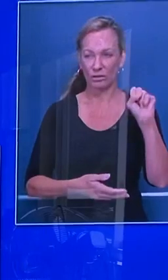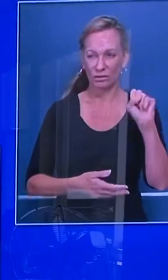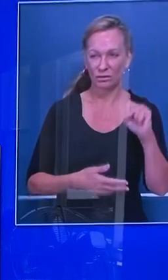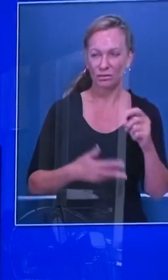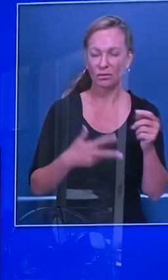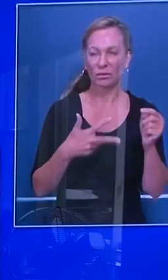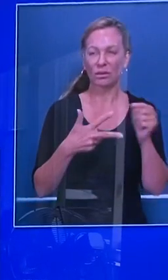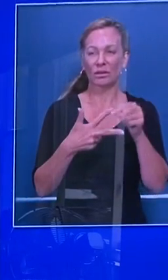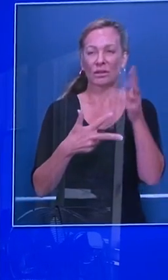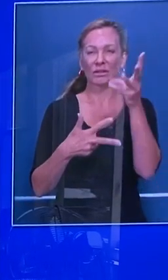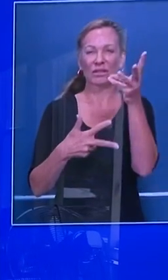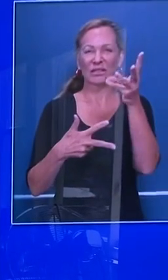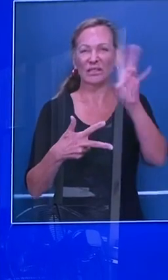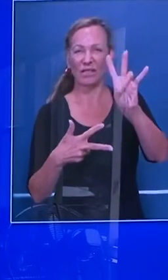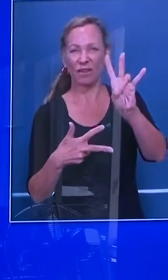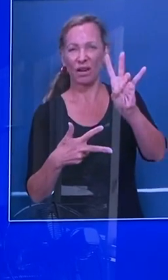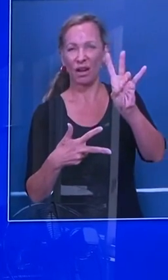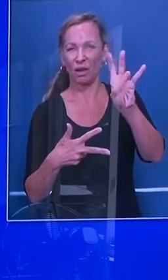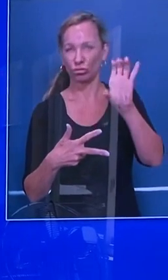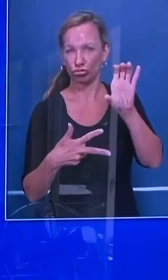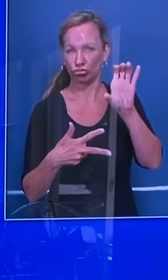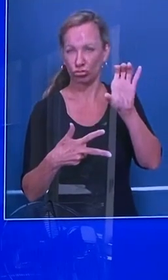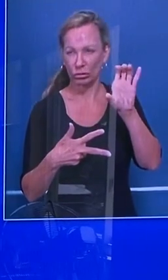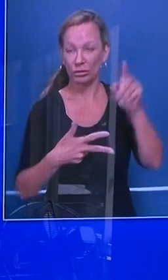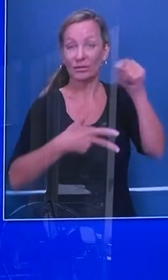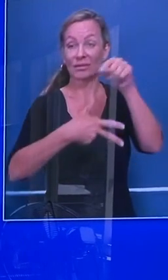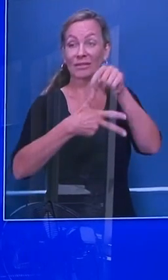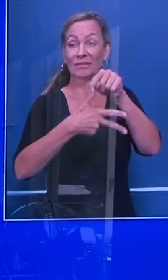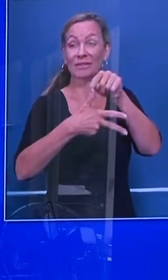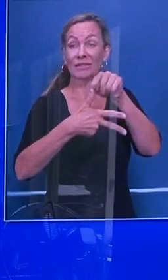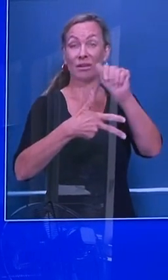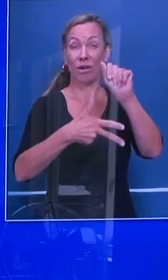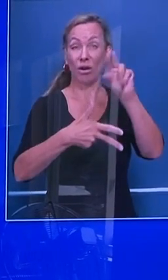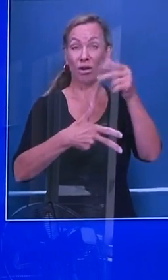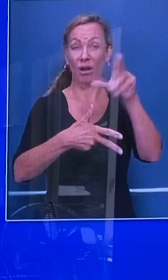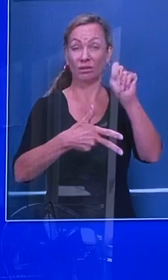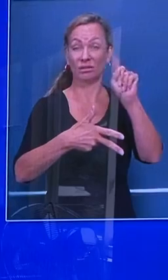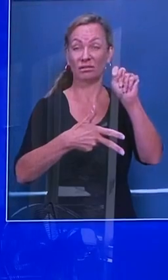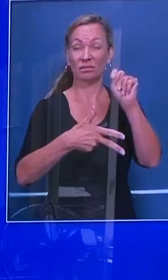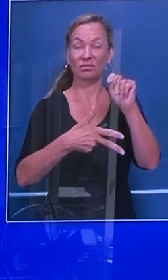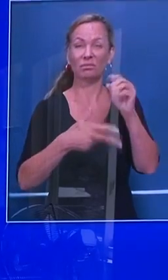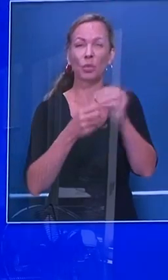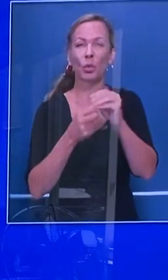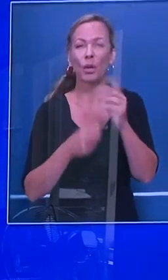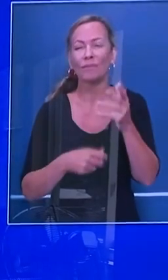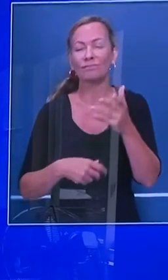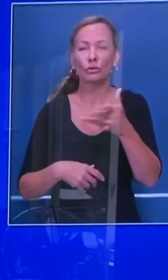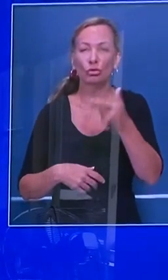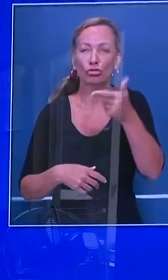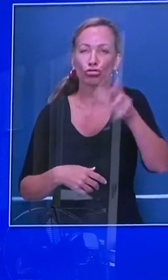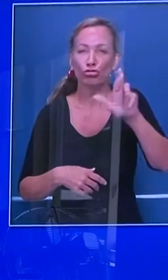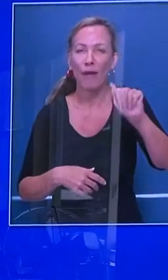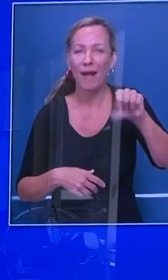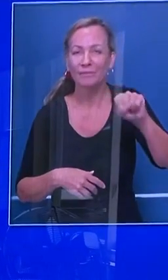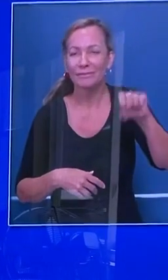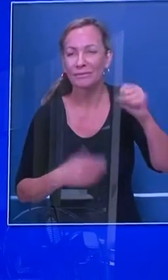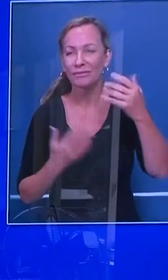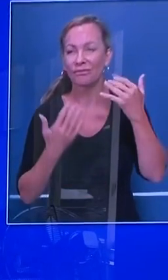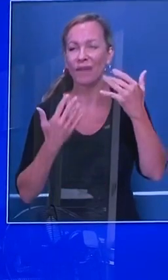6,700 acres active. August fire is primarily a grass fire, larger,